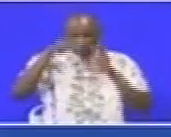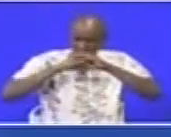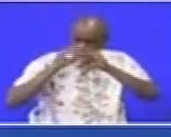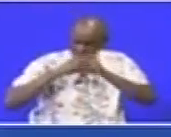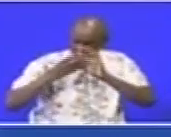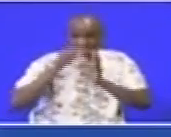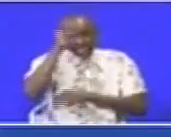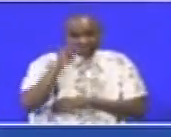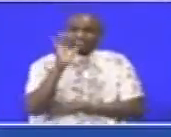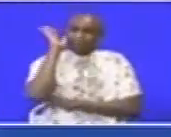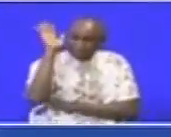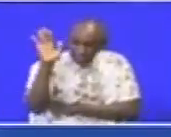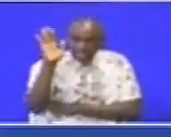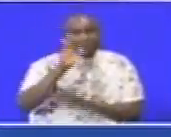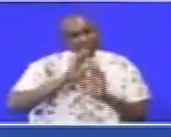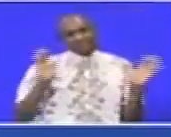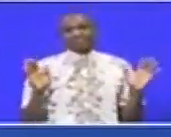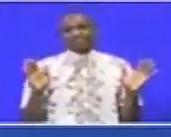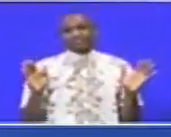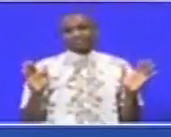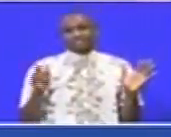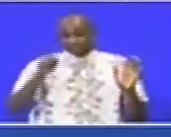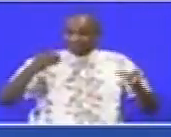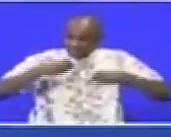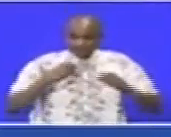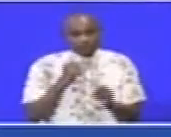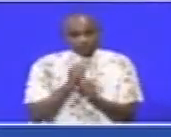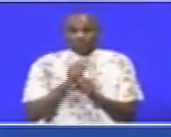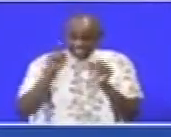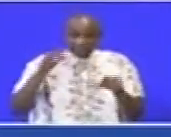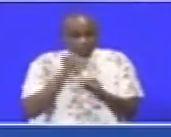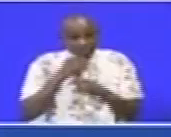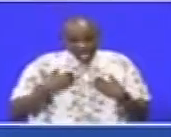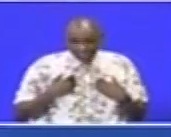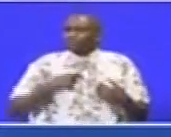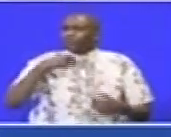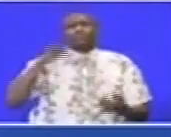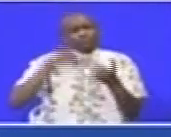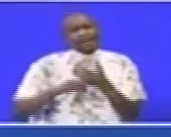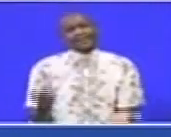mfano wake. Ani kalipa ani kila kazi. Mimi huwa naweza. Mimi nataka nioe.